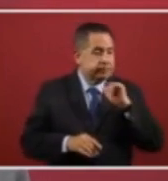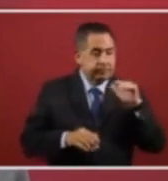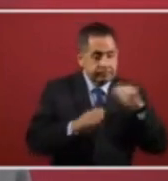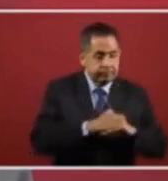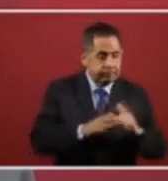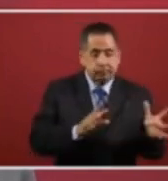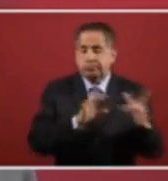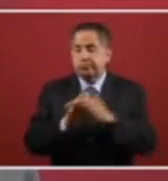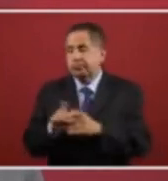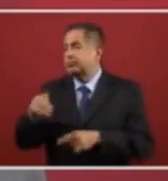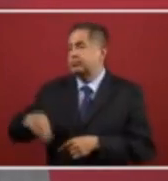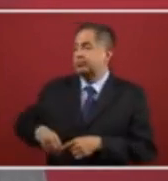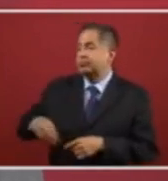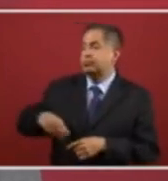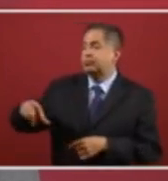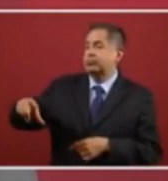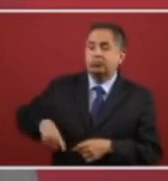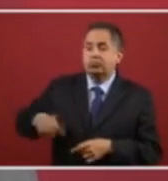associate or